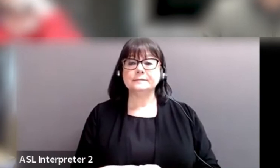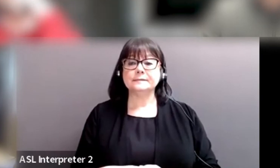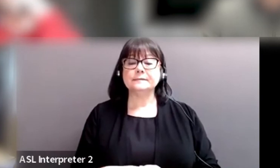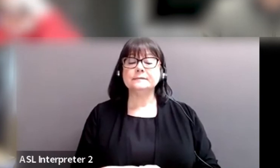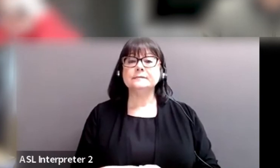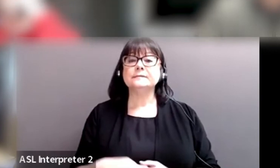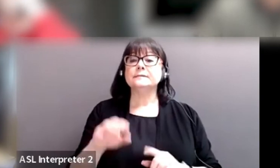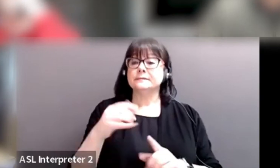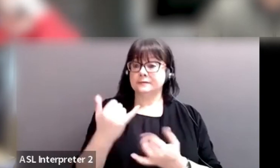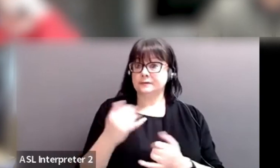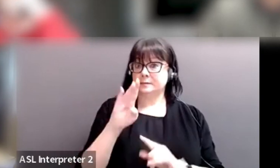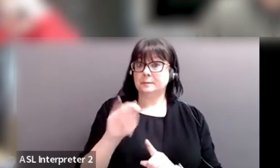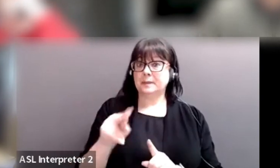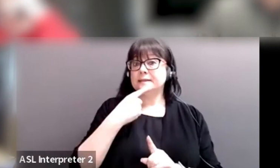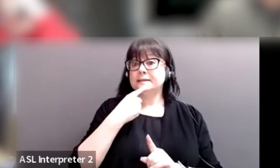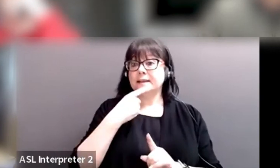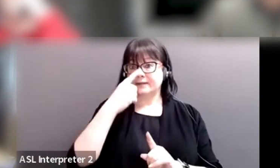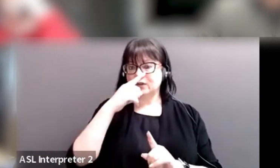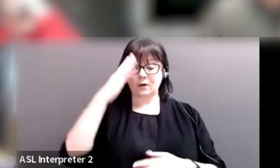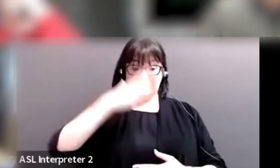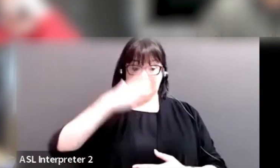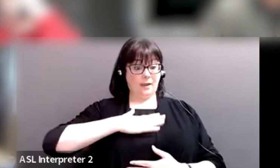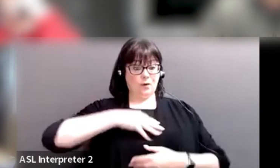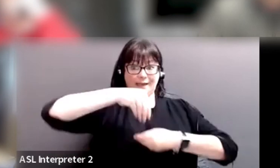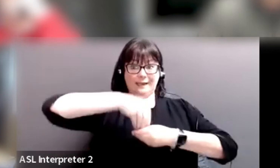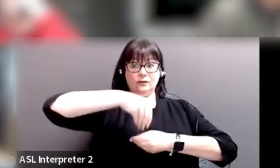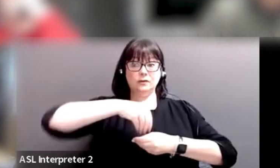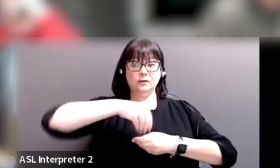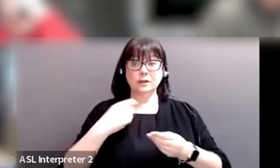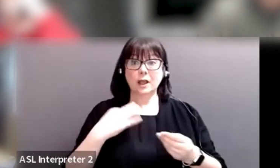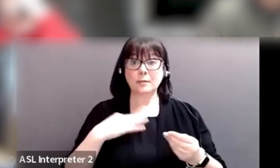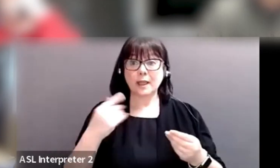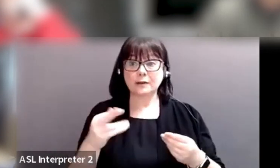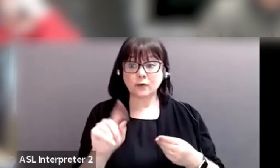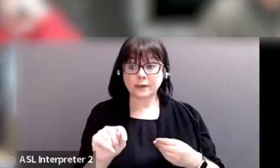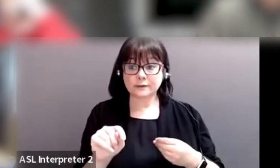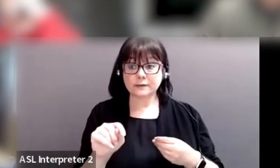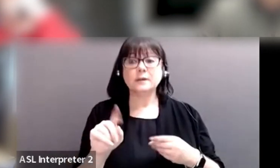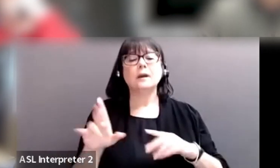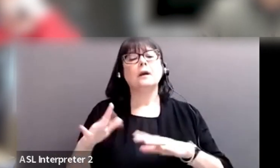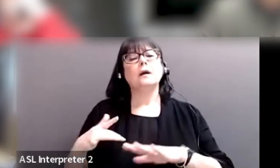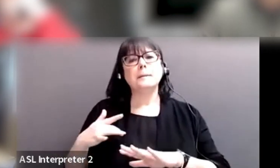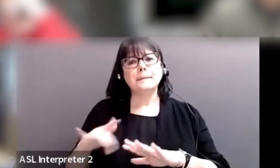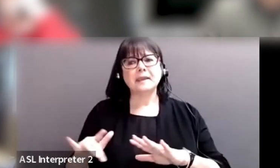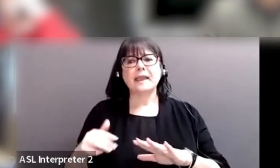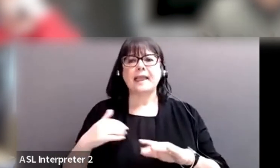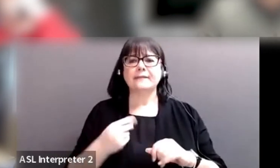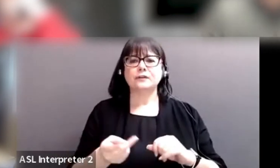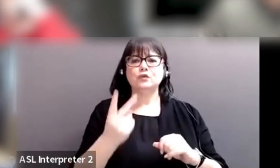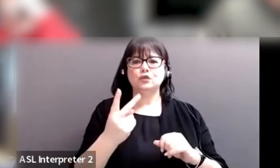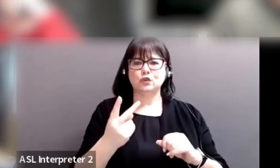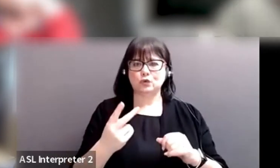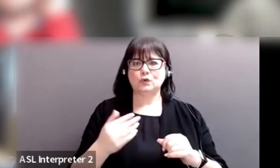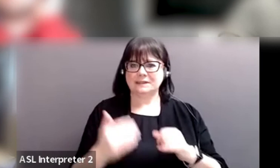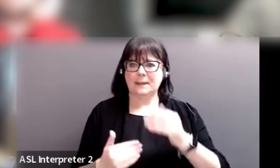our grants that we apply to internally, we typically apply to grant programs that have like two stages of